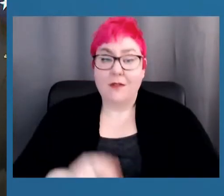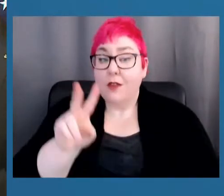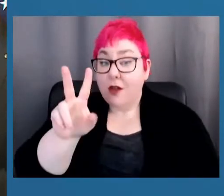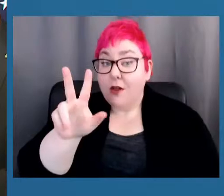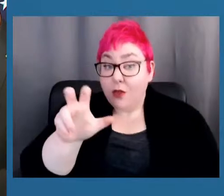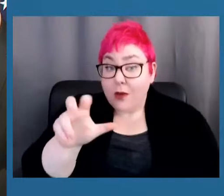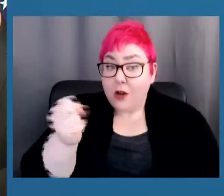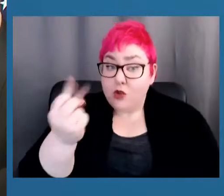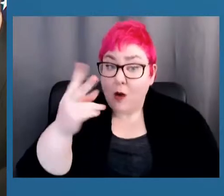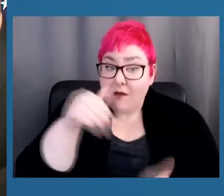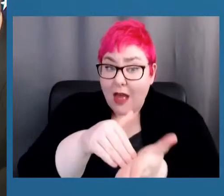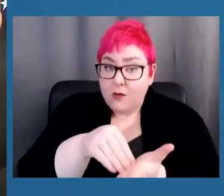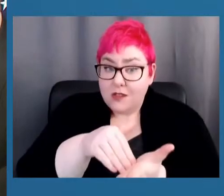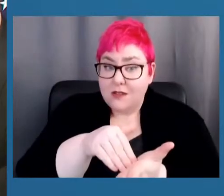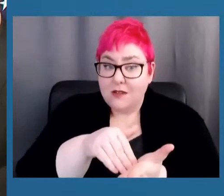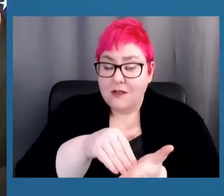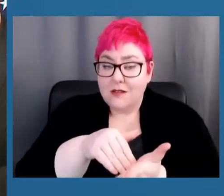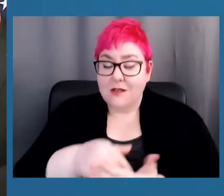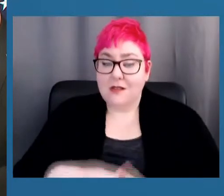312,000.